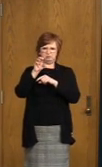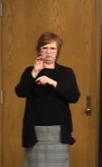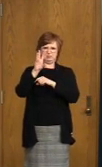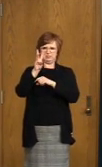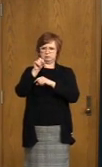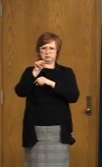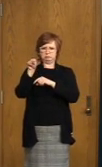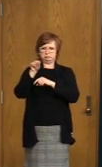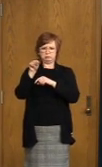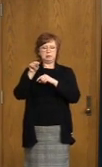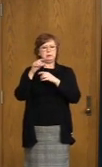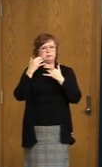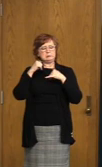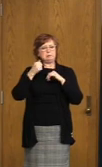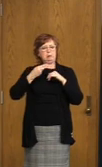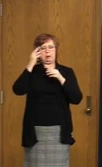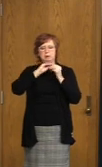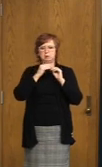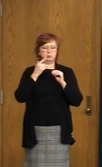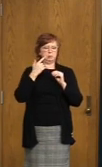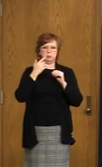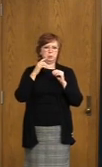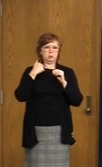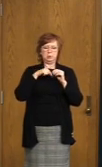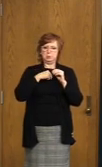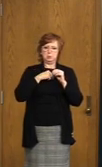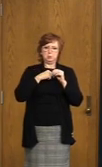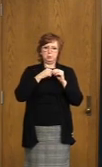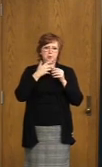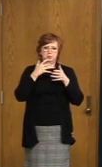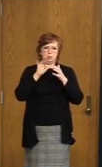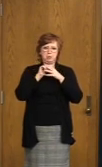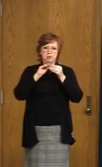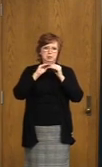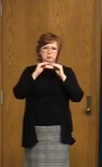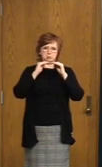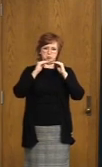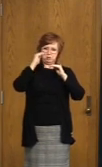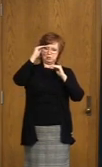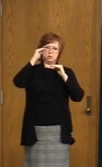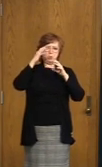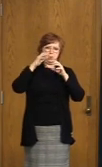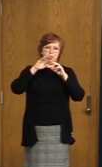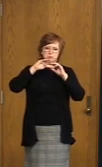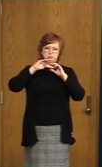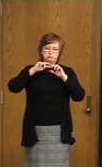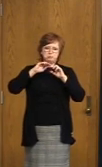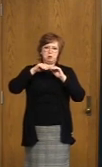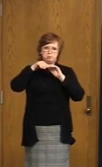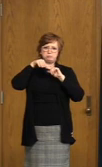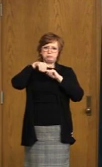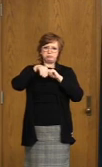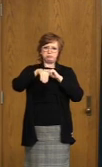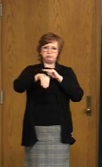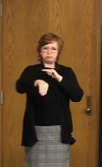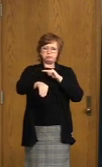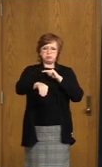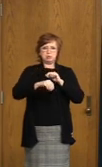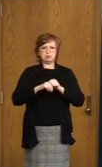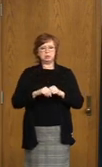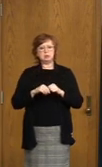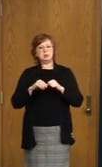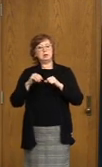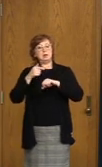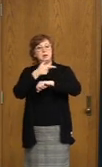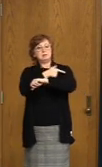said, the vaccination is important, it's critical, but the supply is of a nature that it will be slow